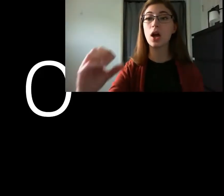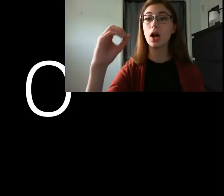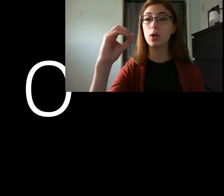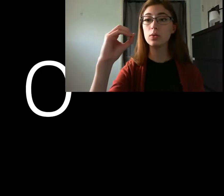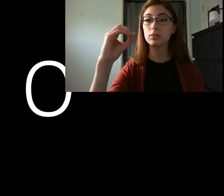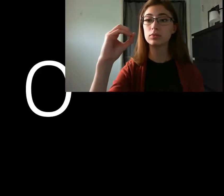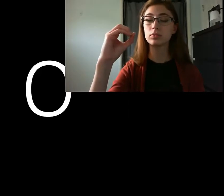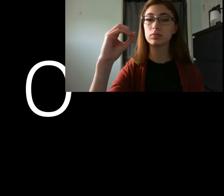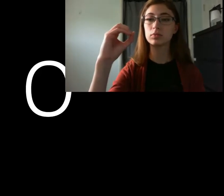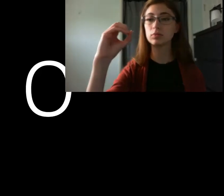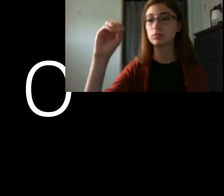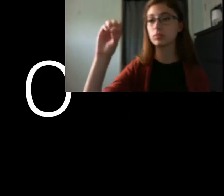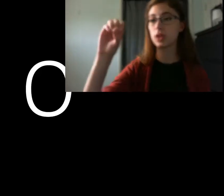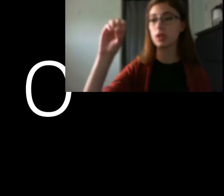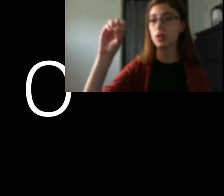O.